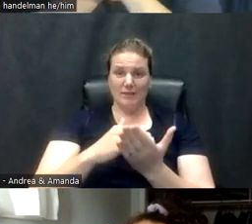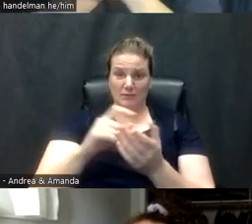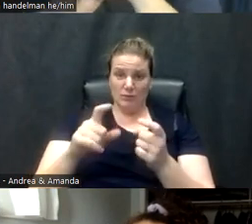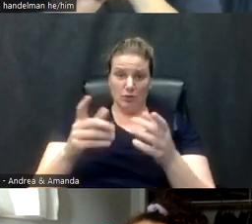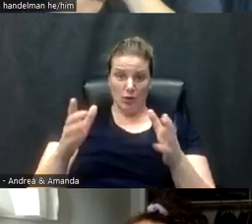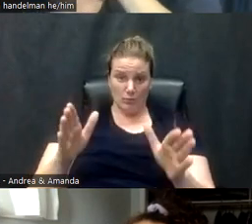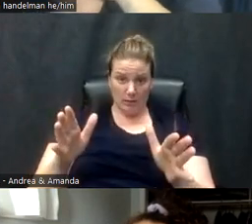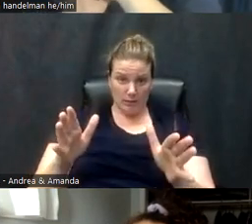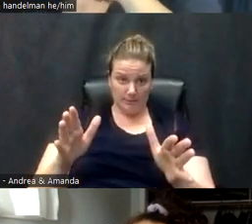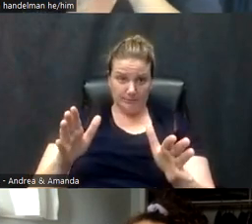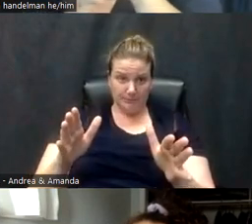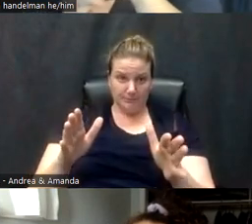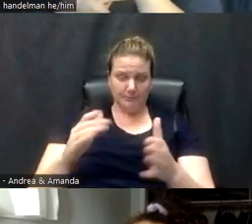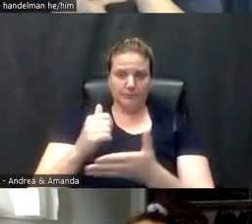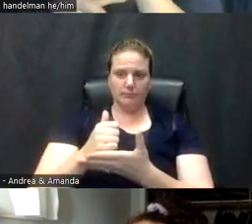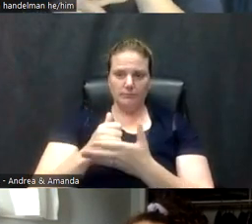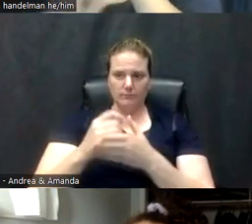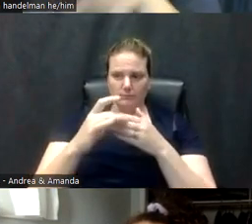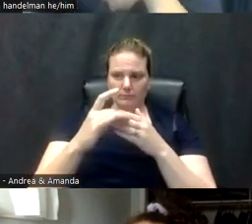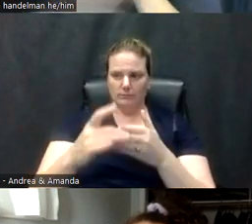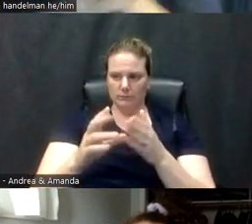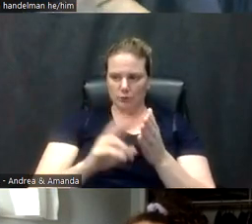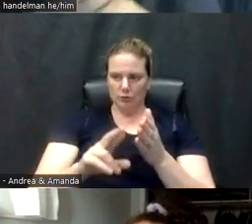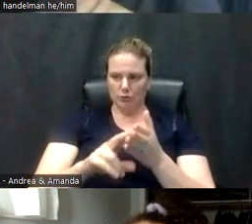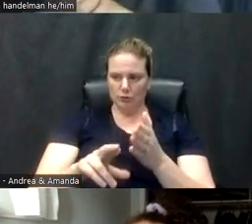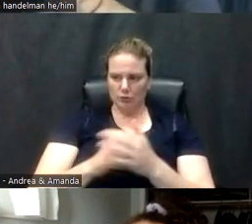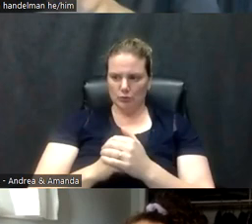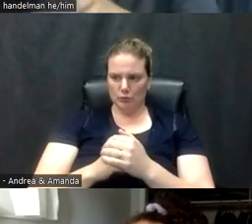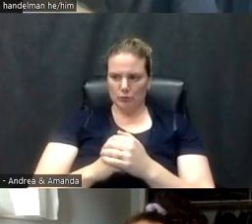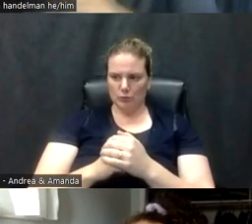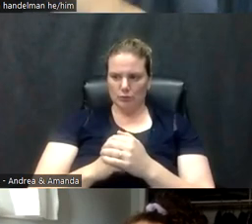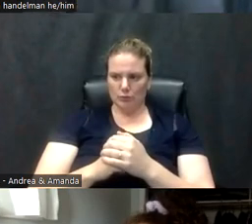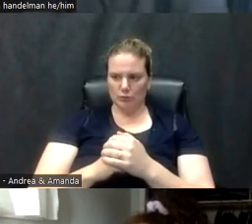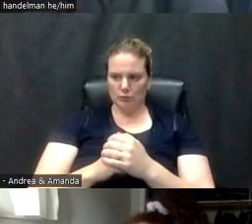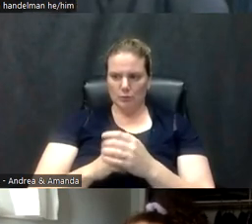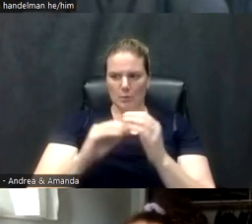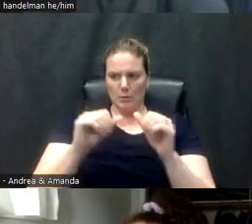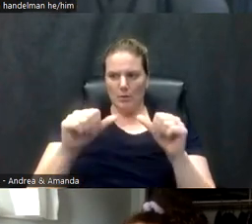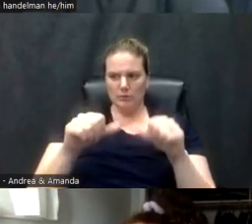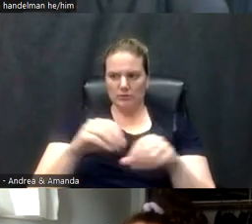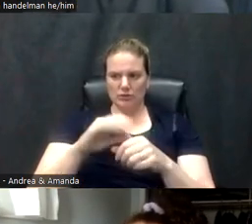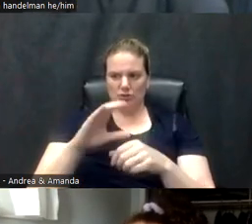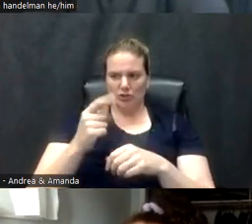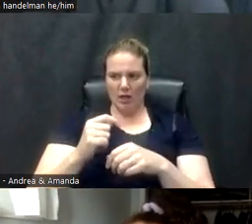already that can help guide this research. But I posted it there in the chat. The public can download it now.